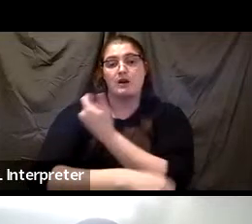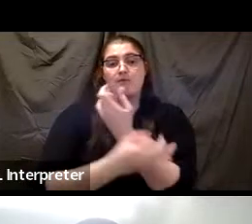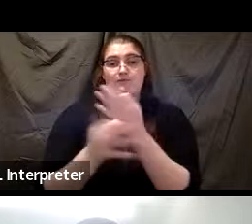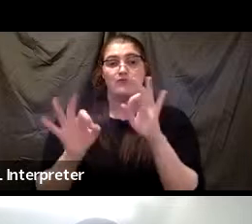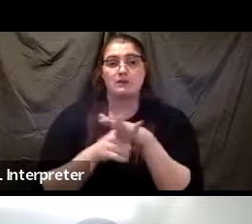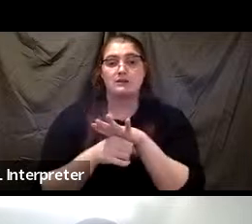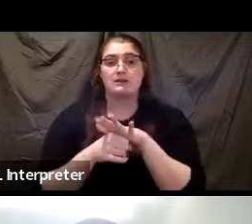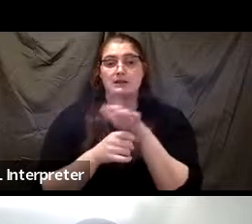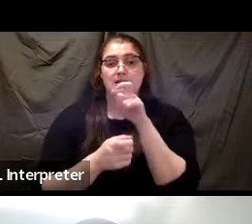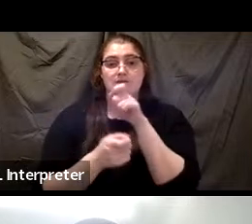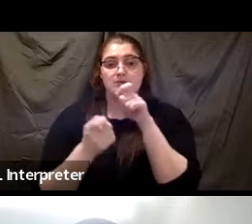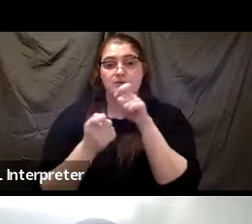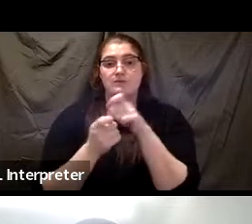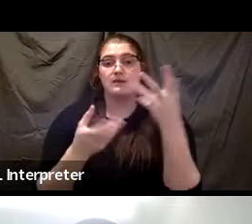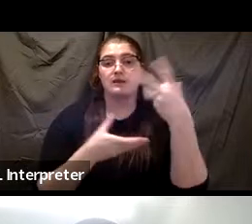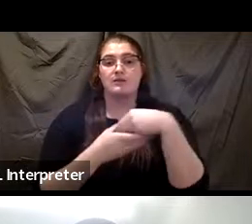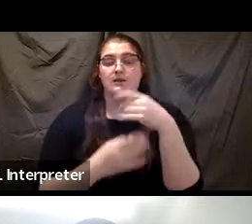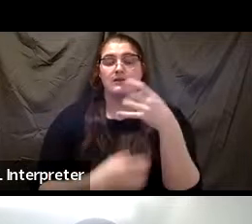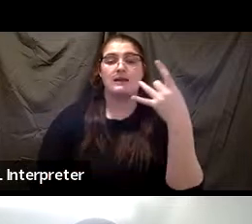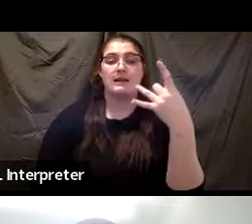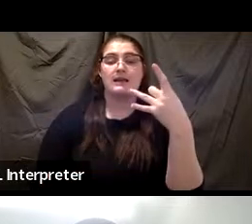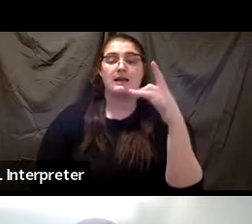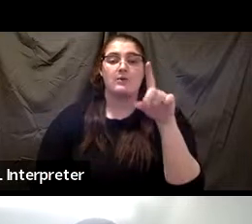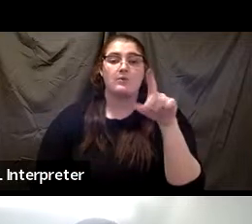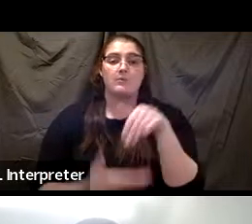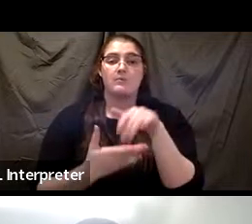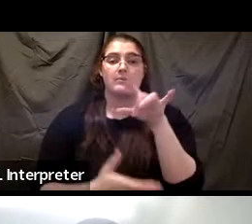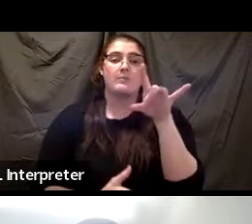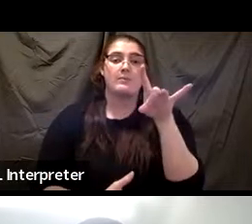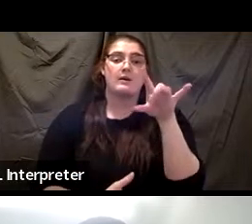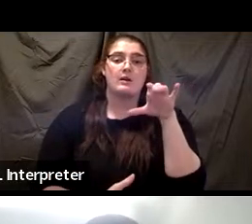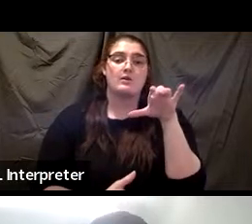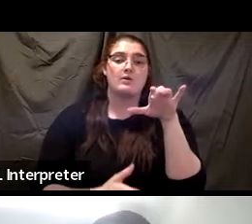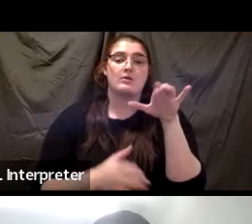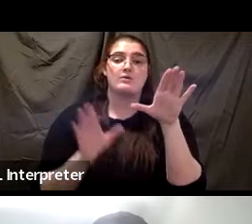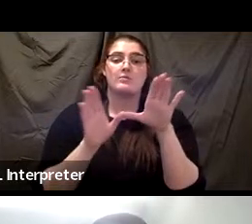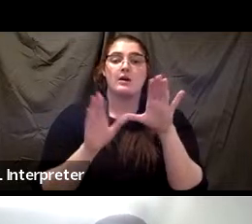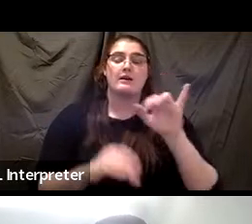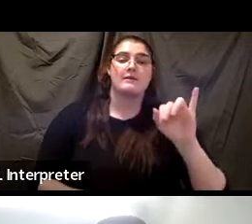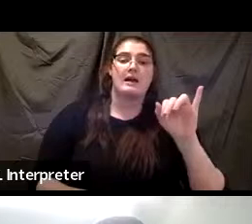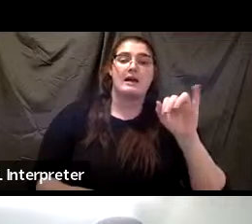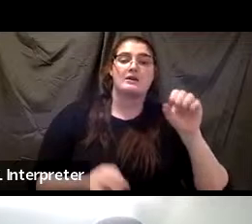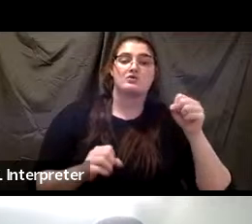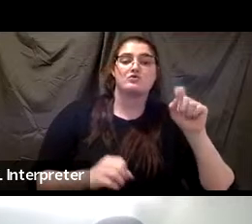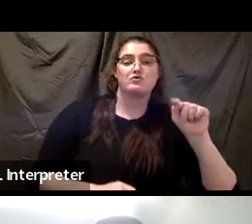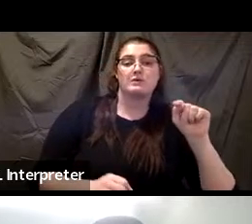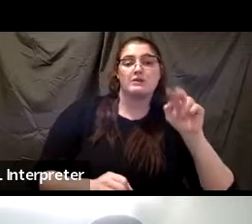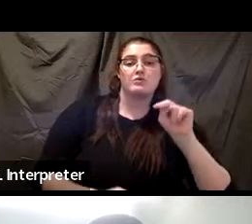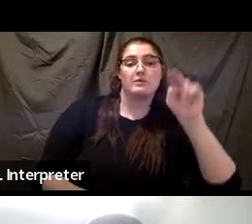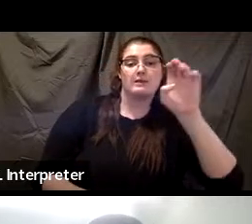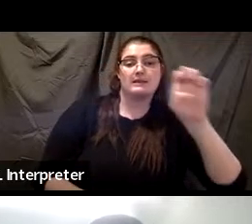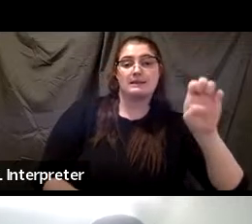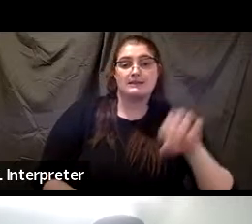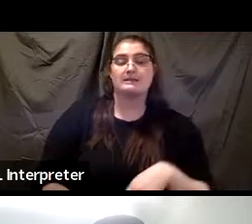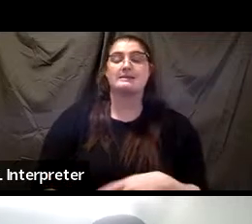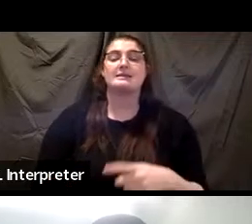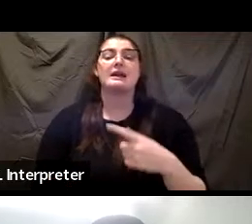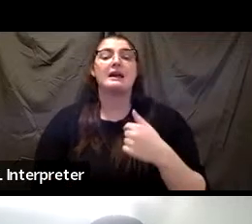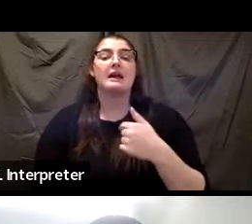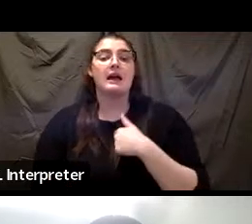certainly include the 1800 block of I Streets Northeast. I look